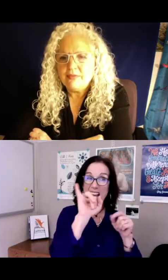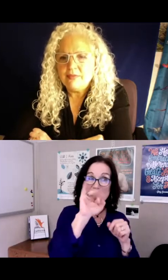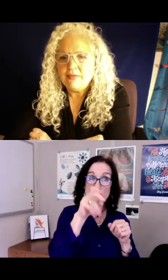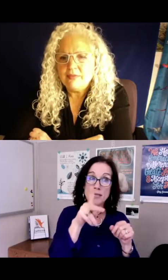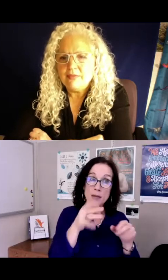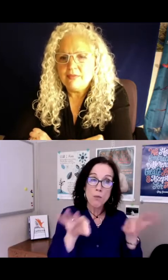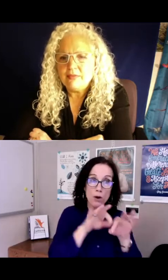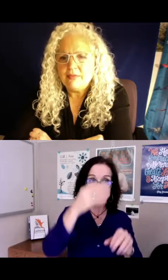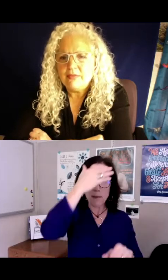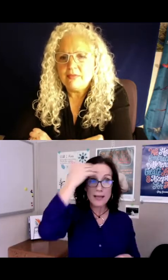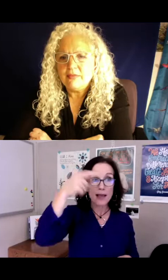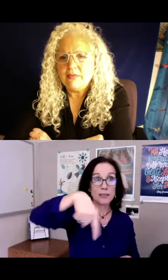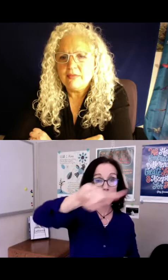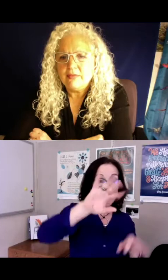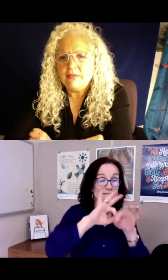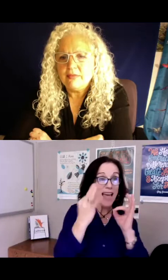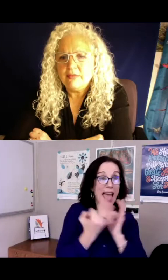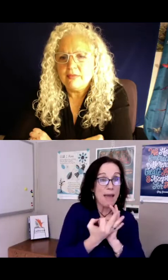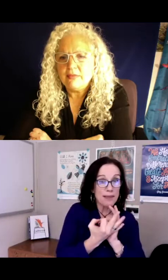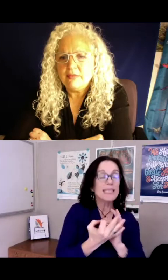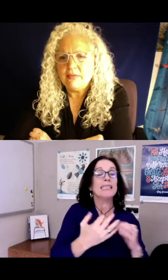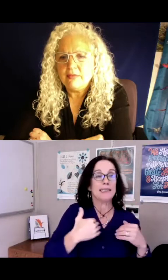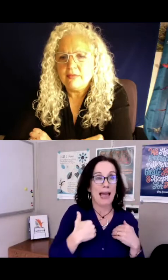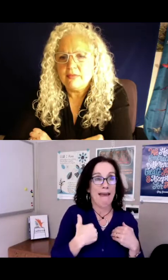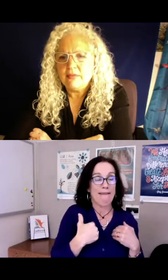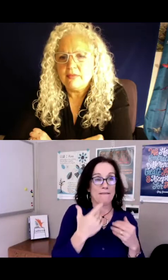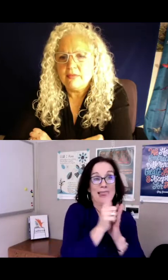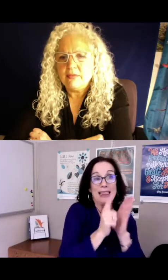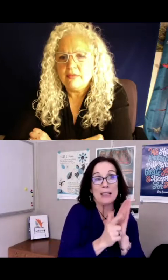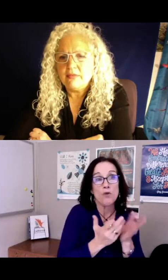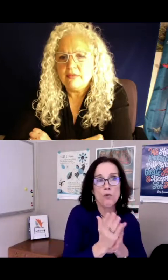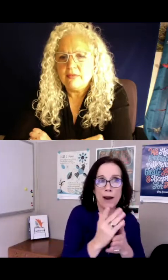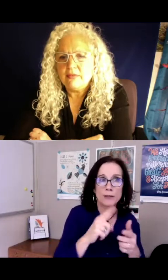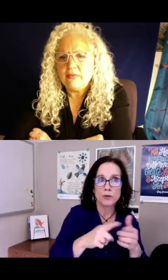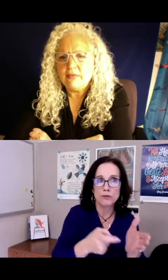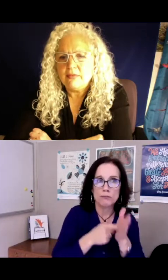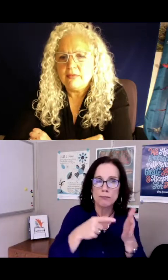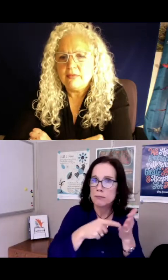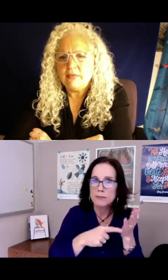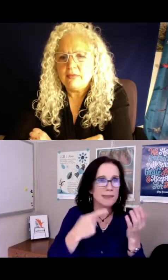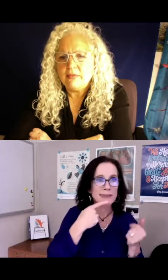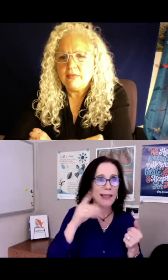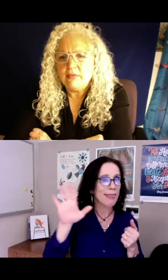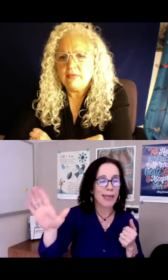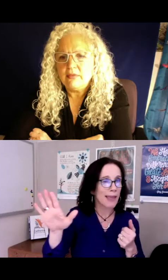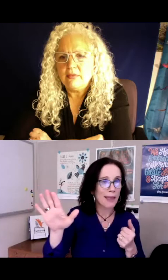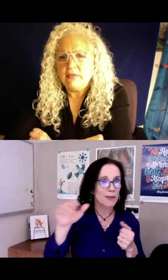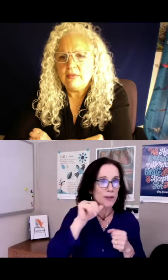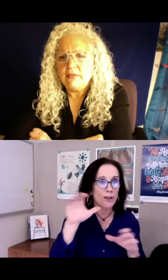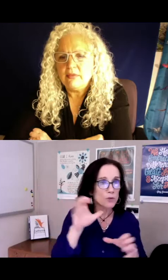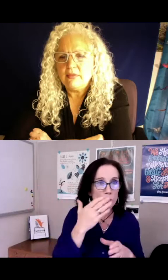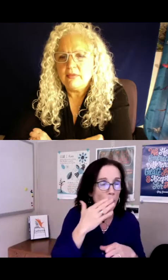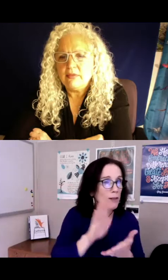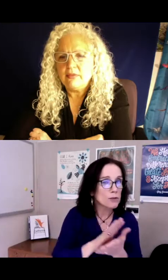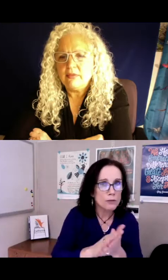And in IEP, that's very important because families have legal rights to demand